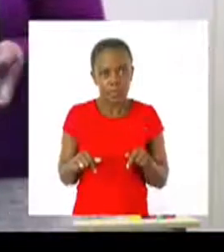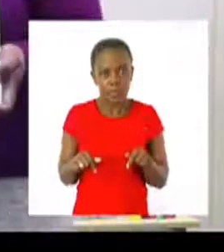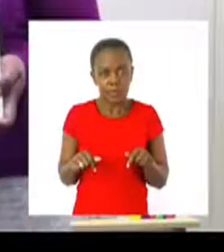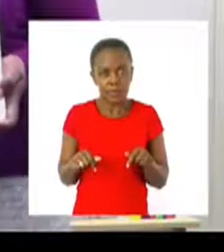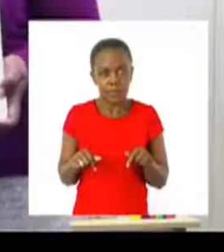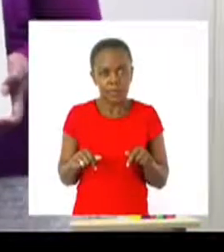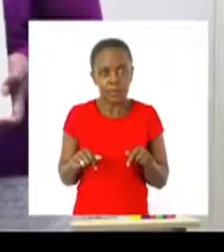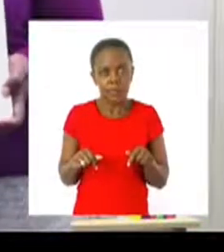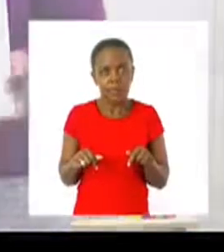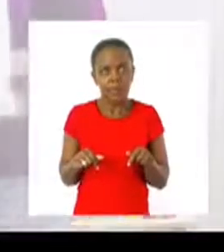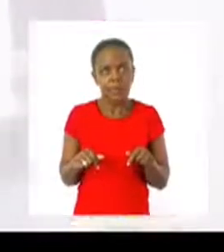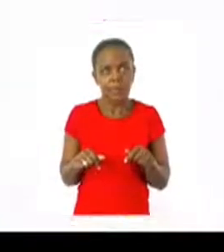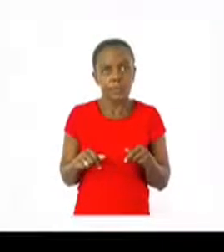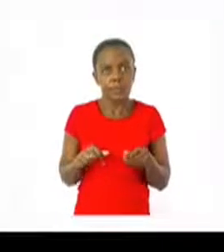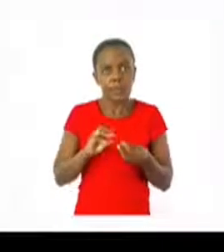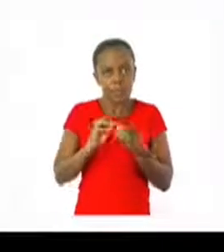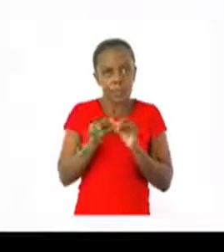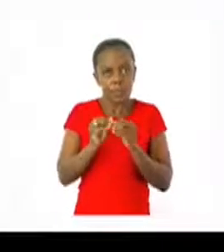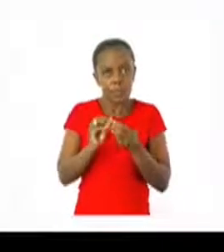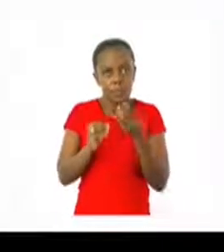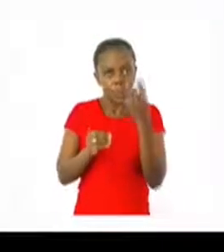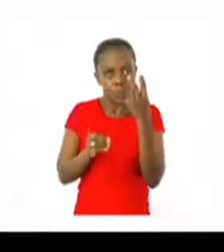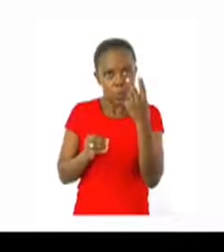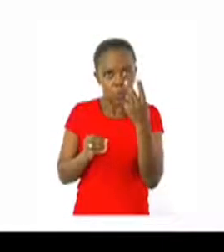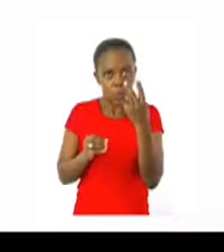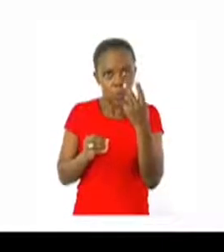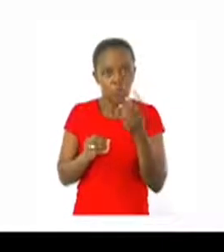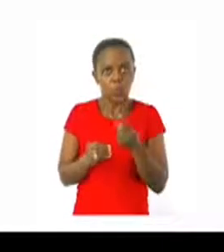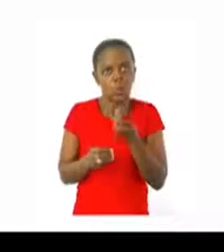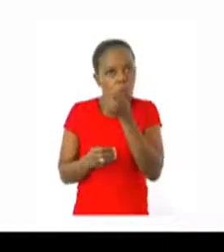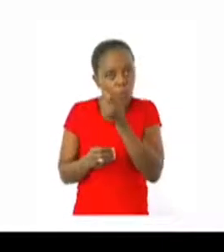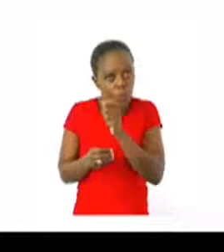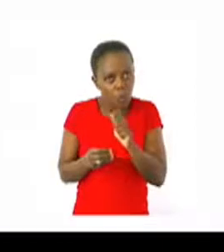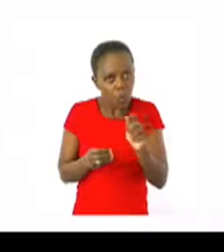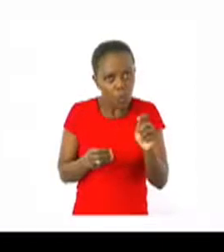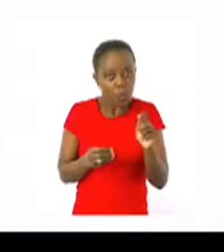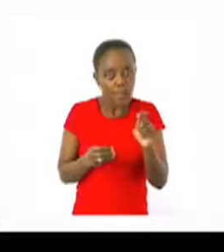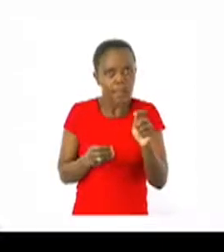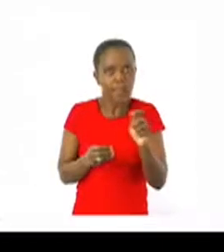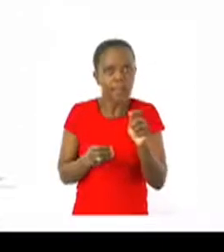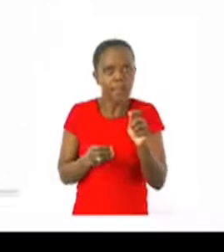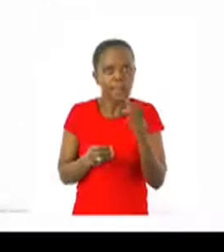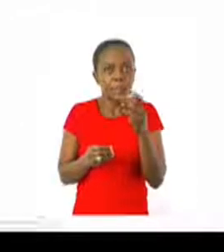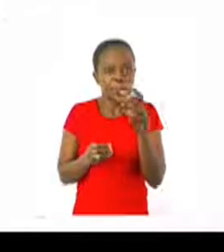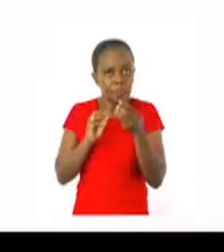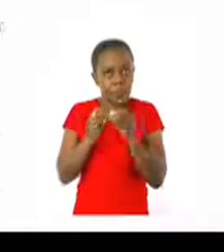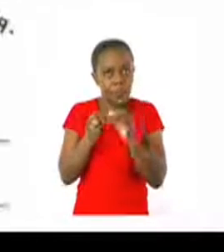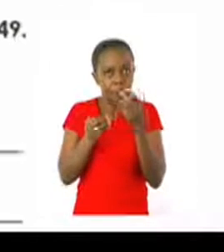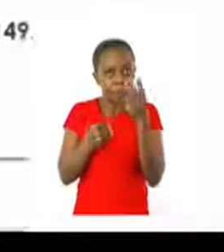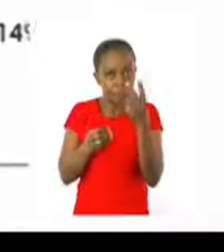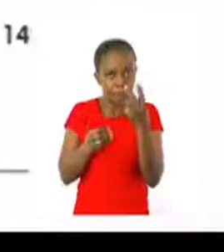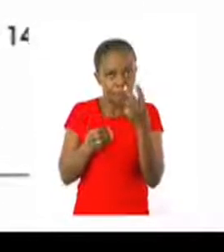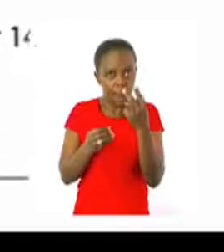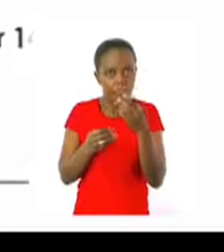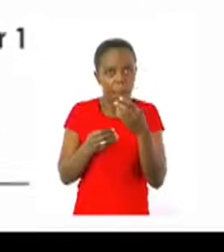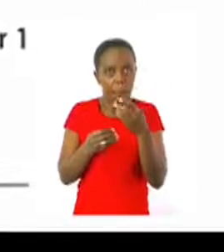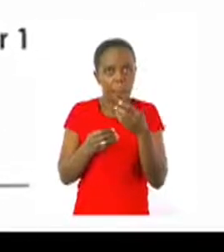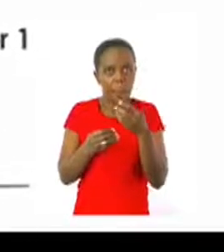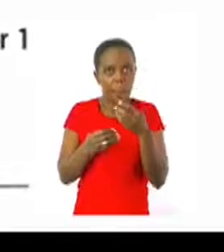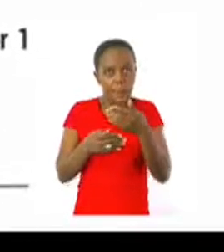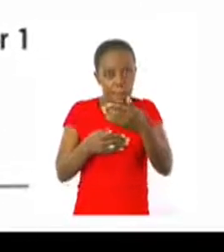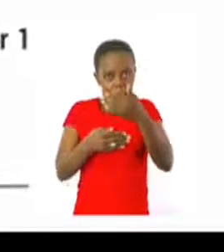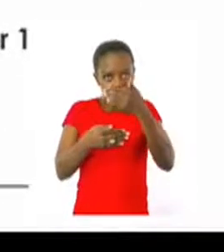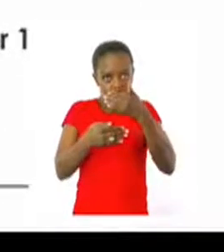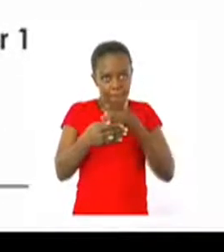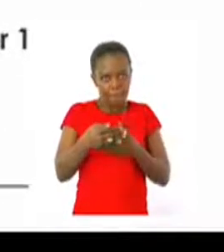look at number 2. Write the number that comes before 200. Let's